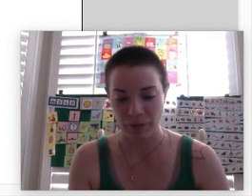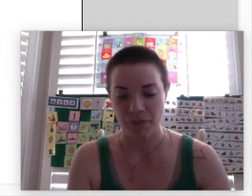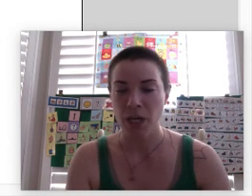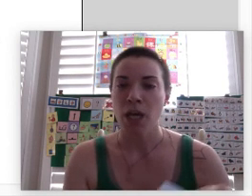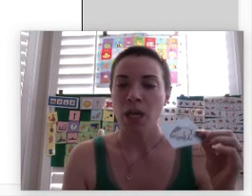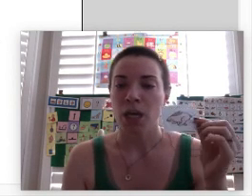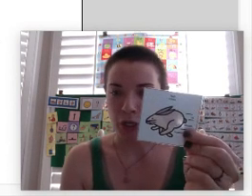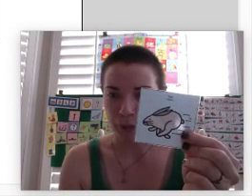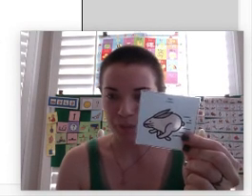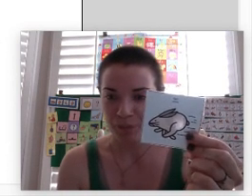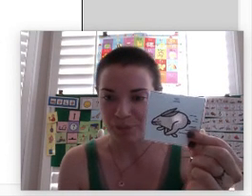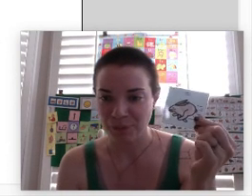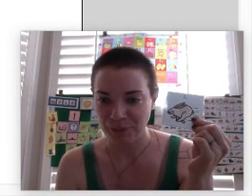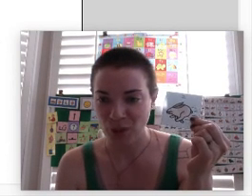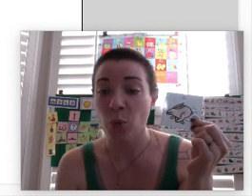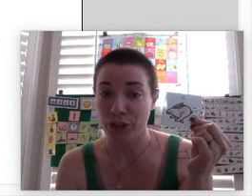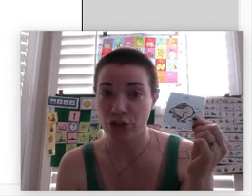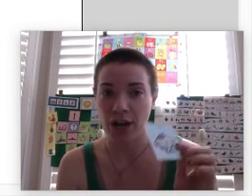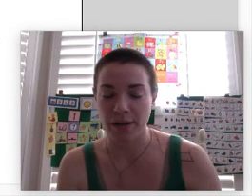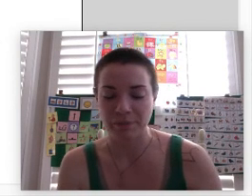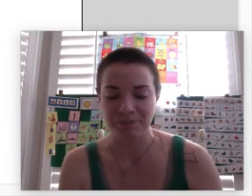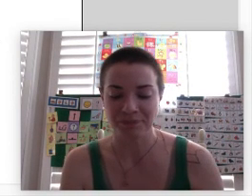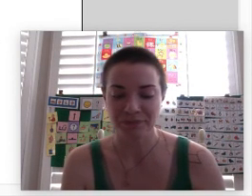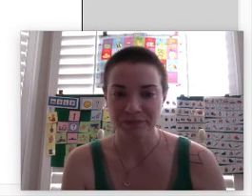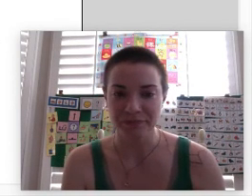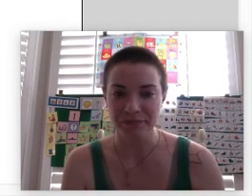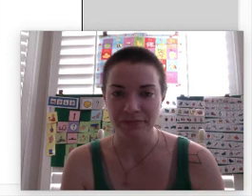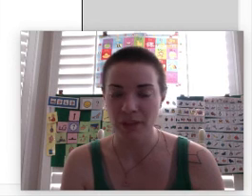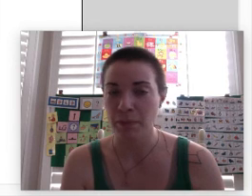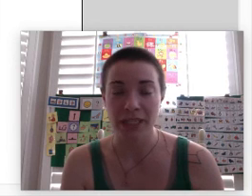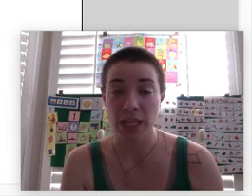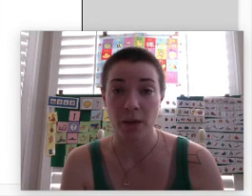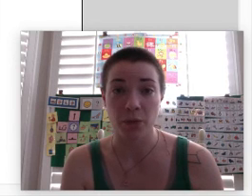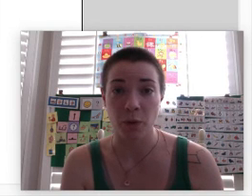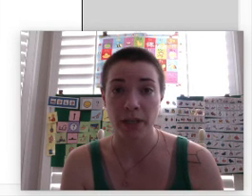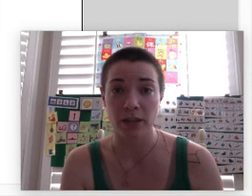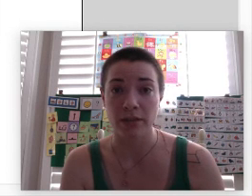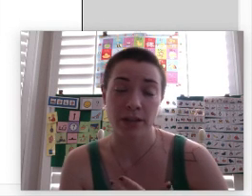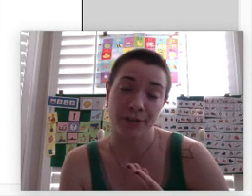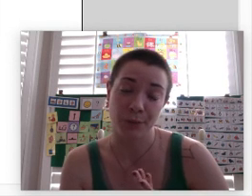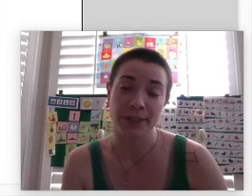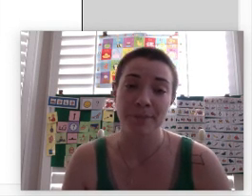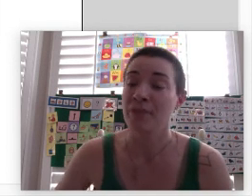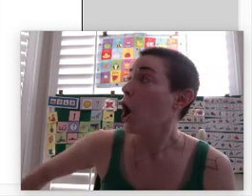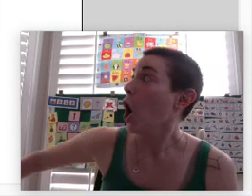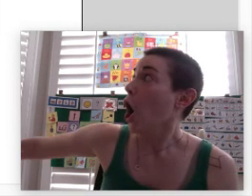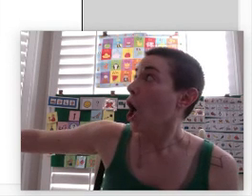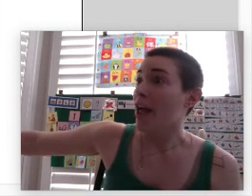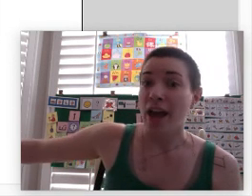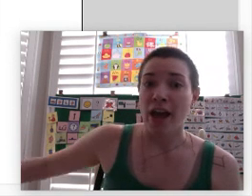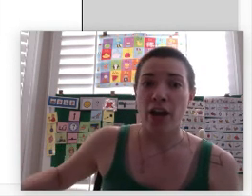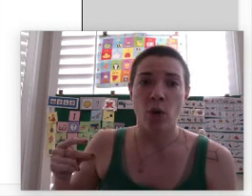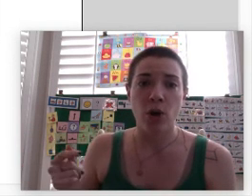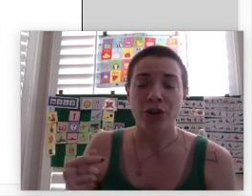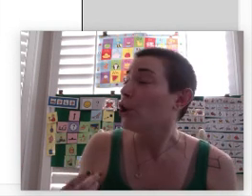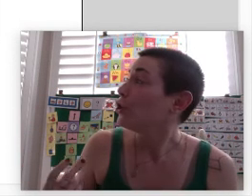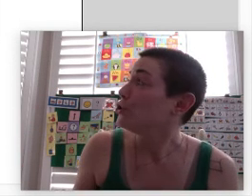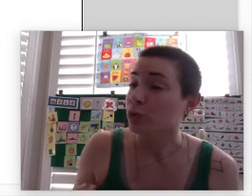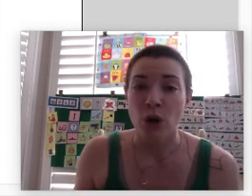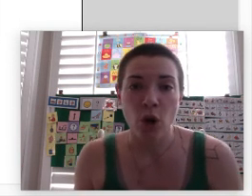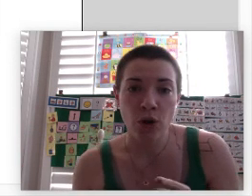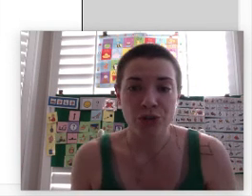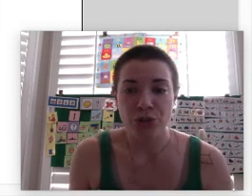possible. So we're going to try. My sign language won't be good, so we'll see. And a one,